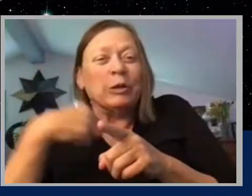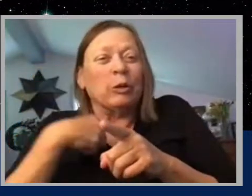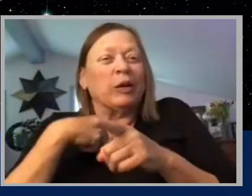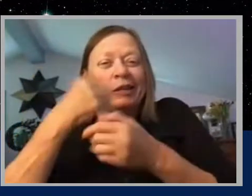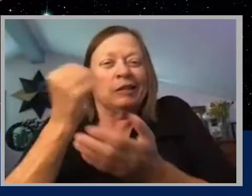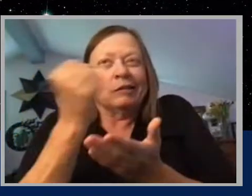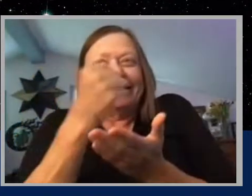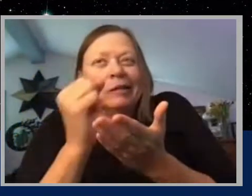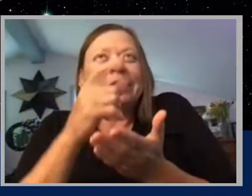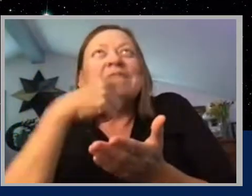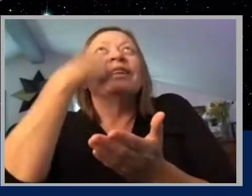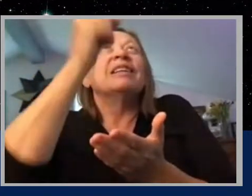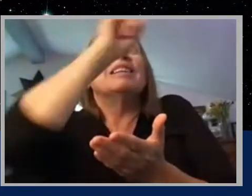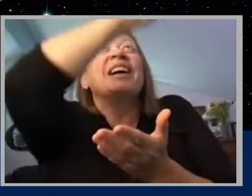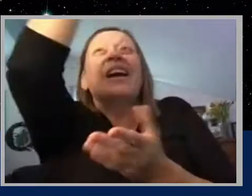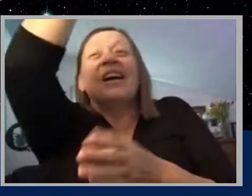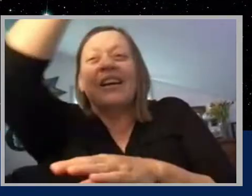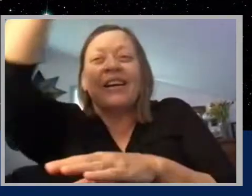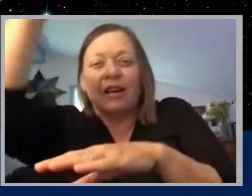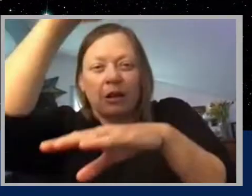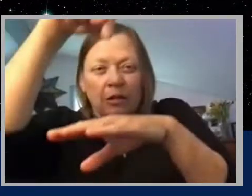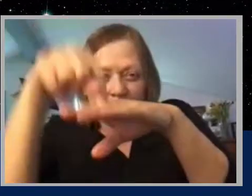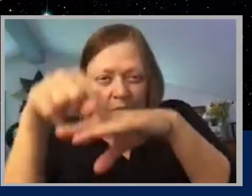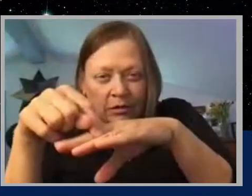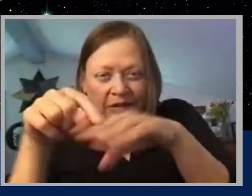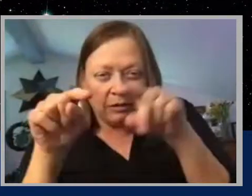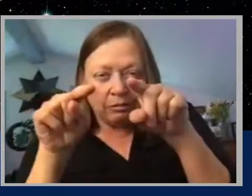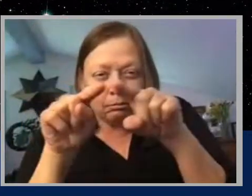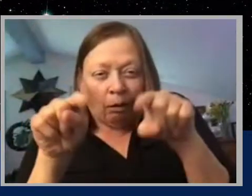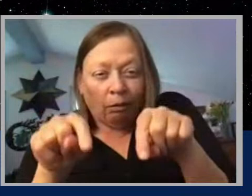back. And so for when we do